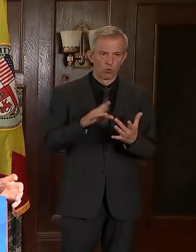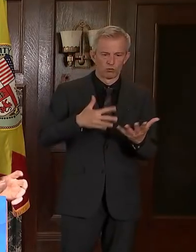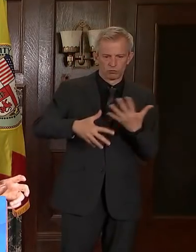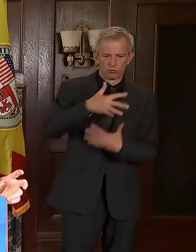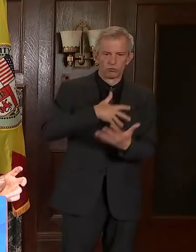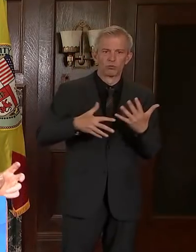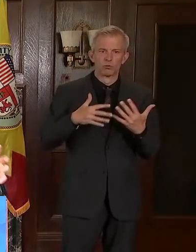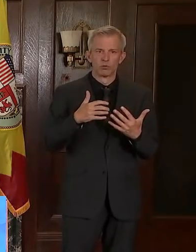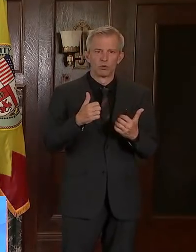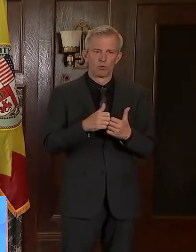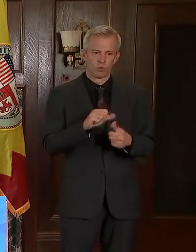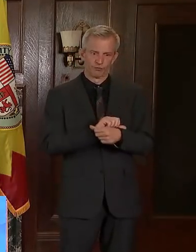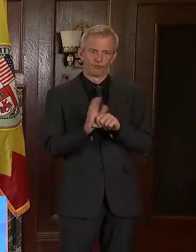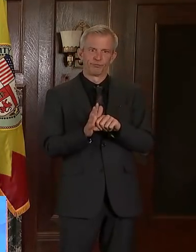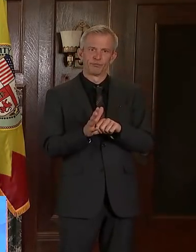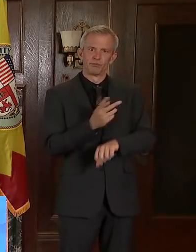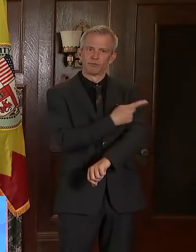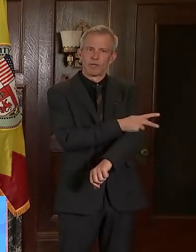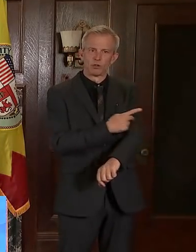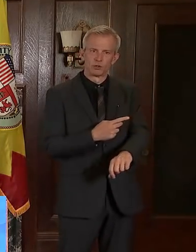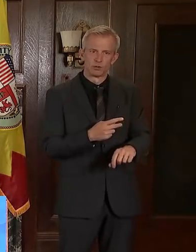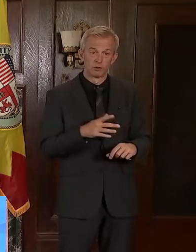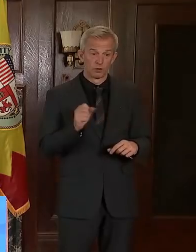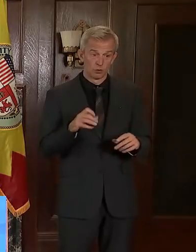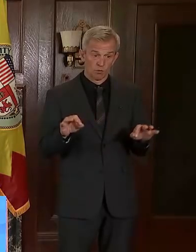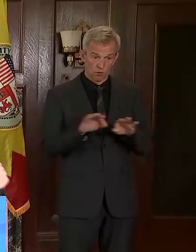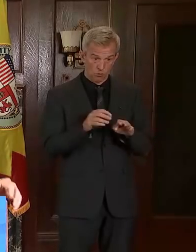And as long as we have those that are measuring and we can